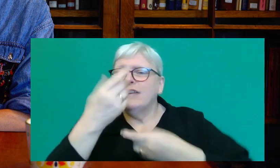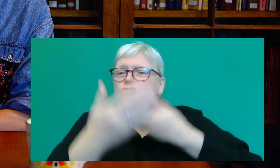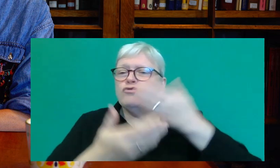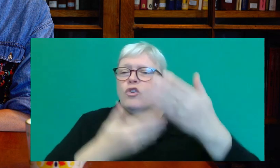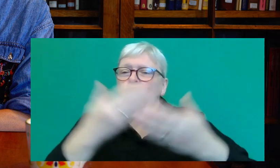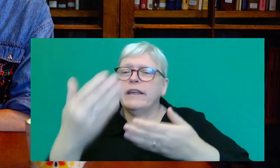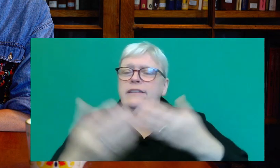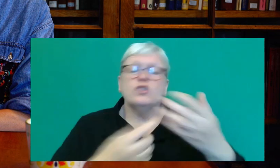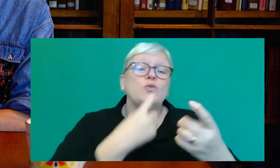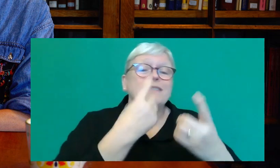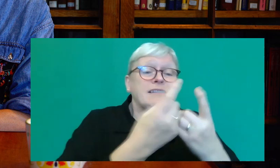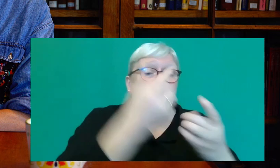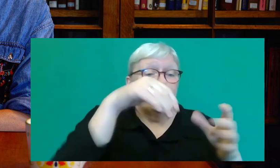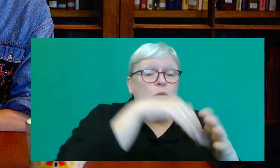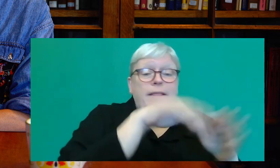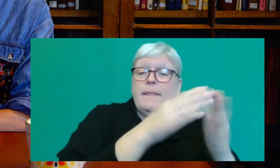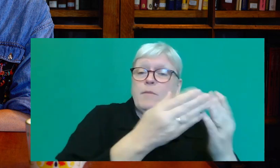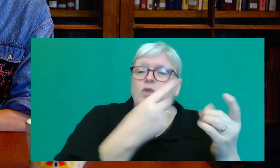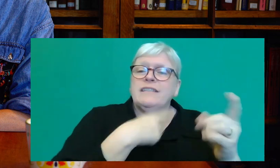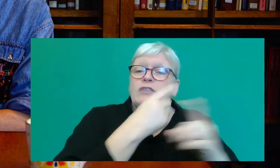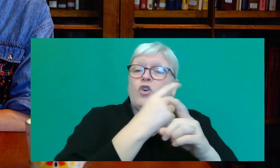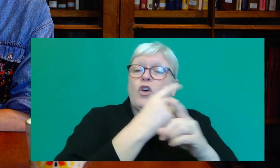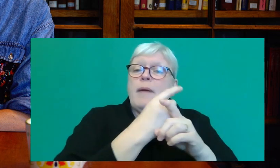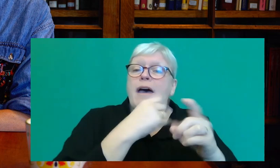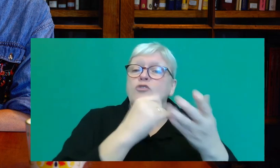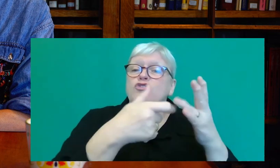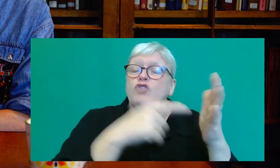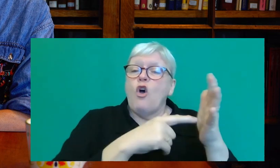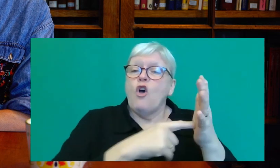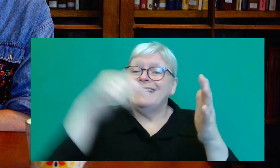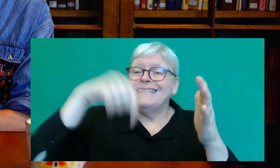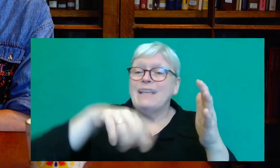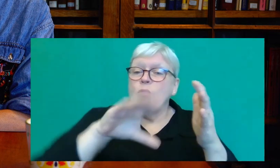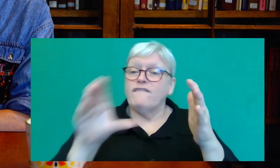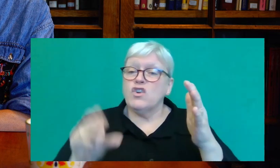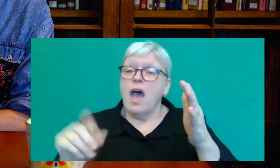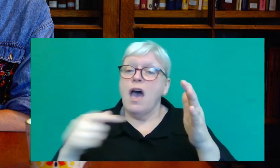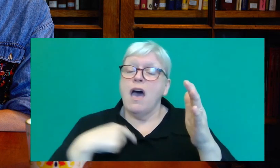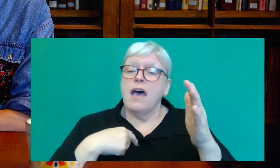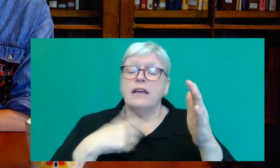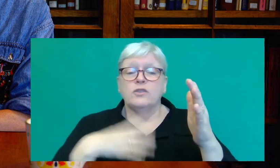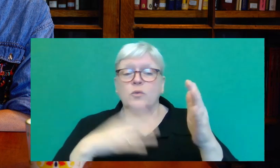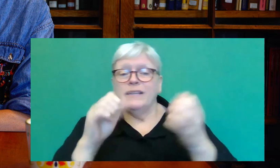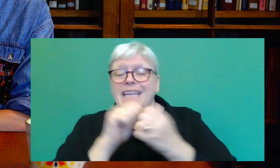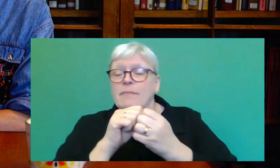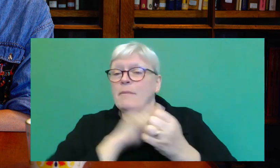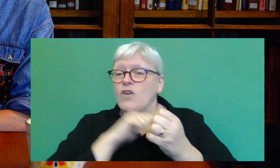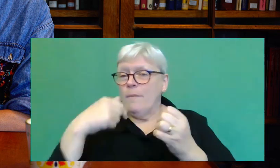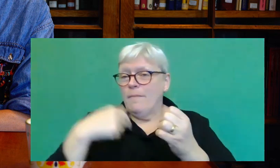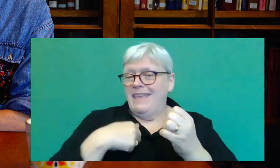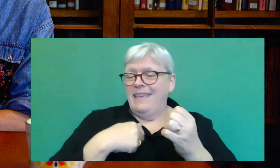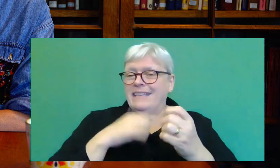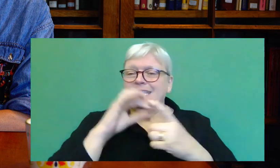with Scott in South Africa that you wanted to keep just for you, and it got me thinking about how special memories with friends are, and how you